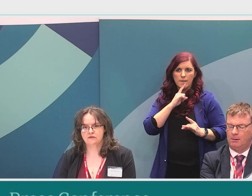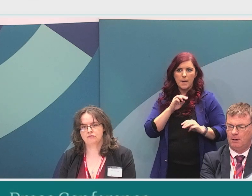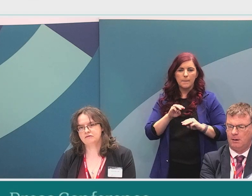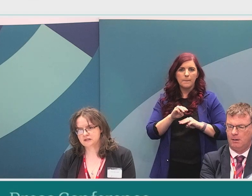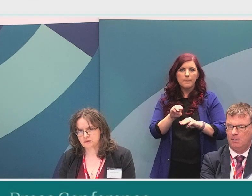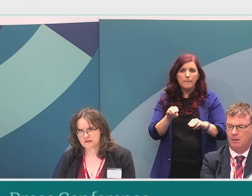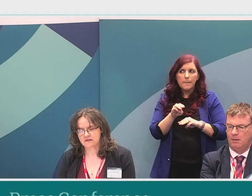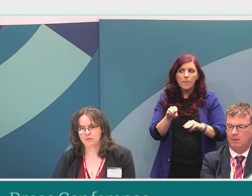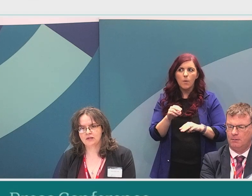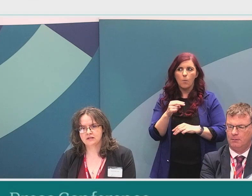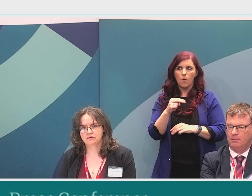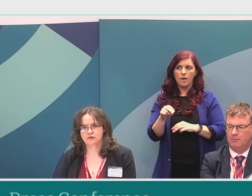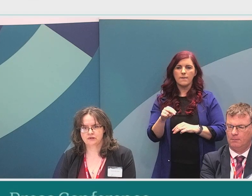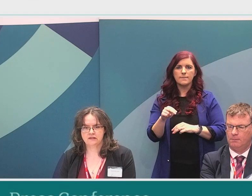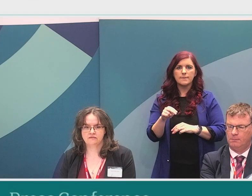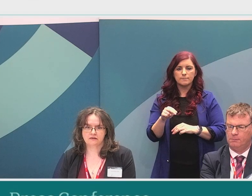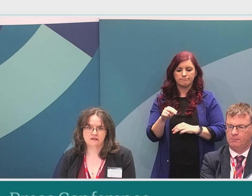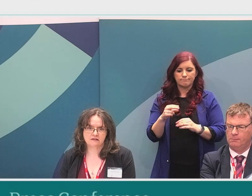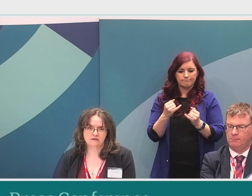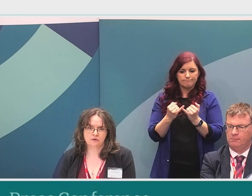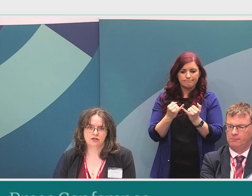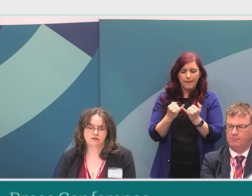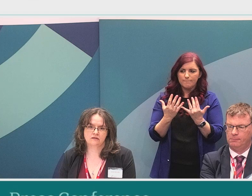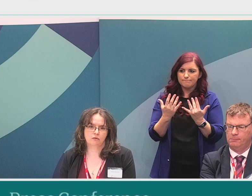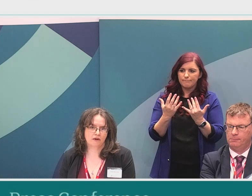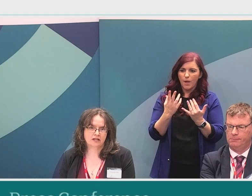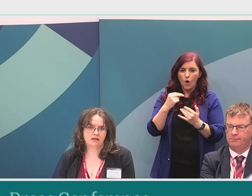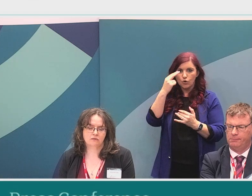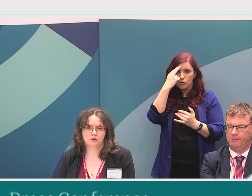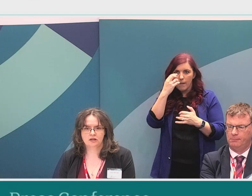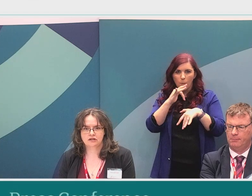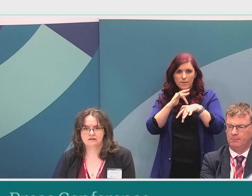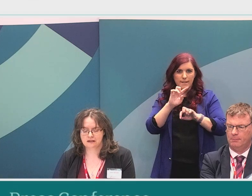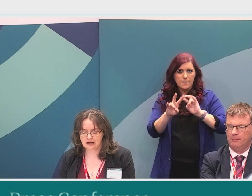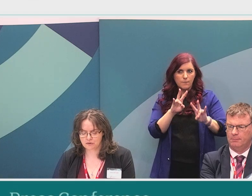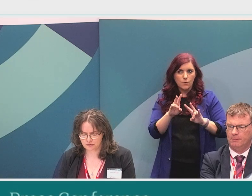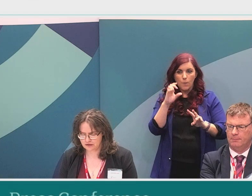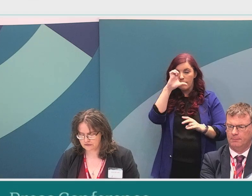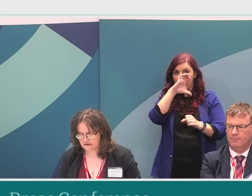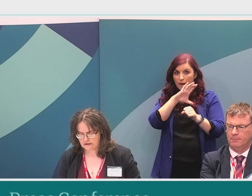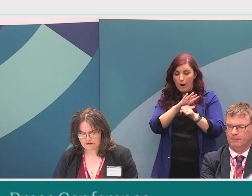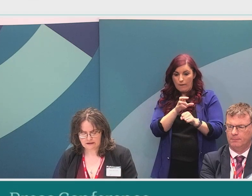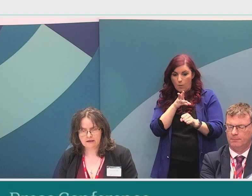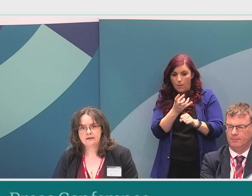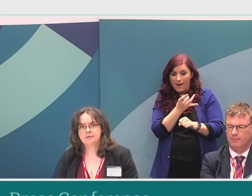re-traumatized or re-victimized as they went down through these very sensitive questions. So we're very careful with the questions and the language we used.